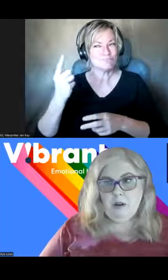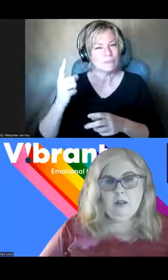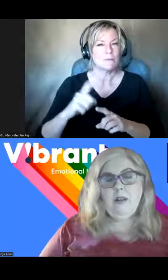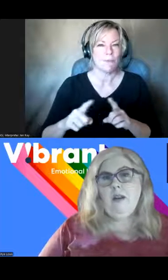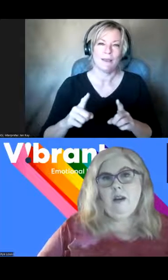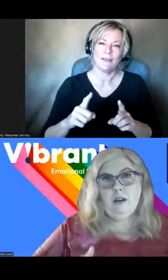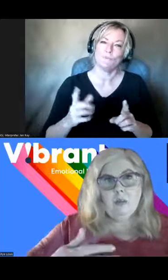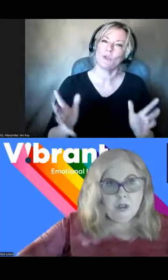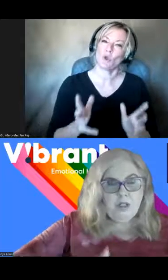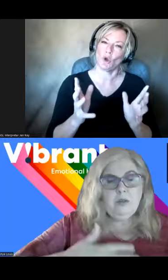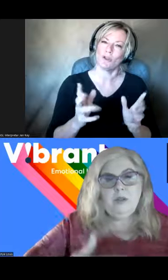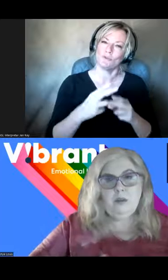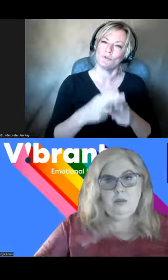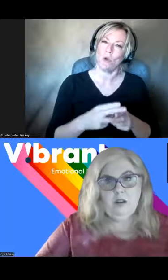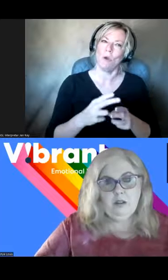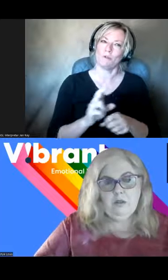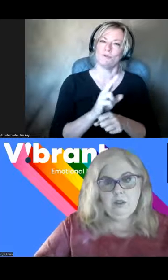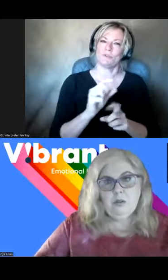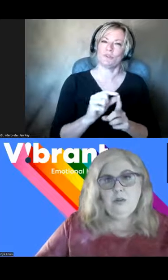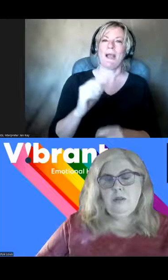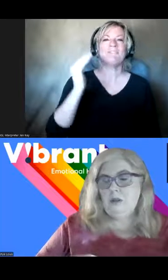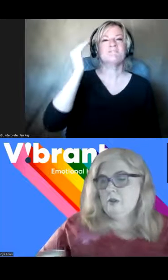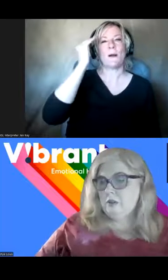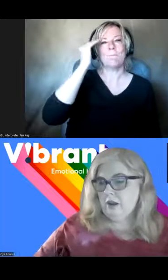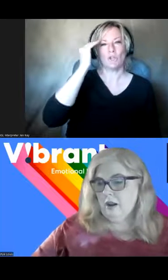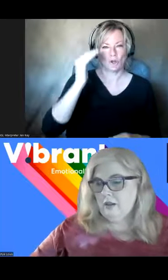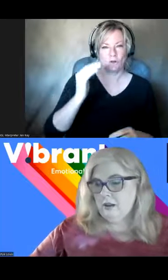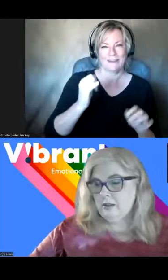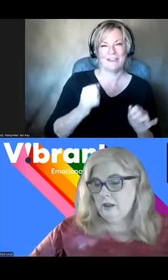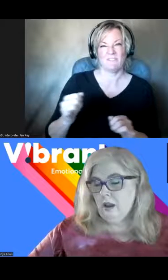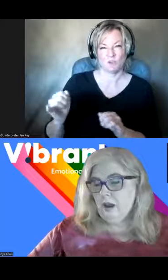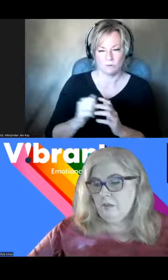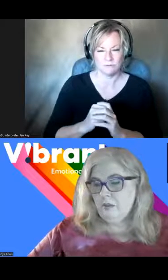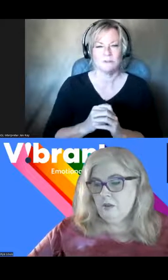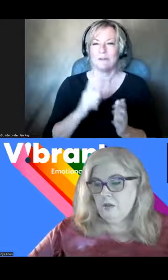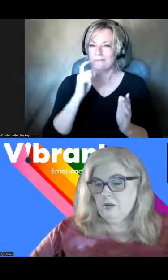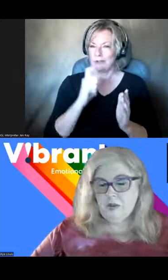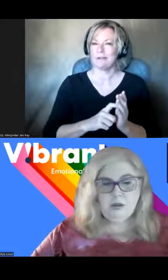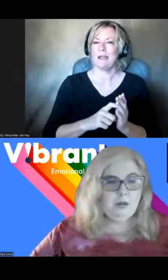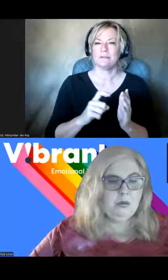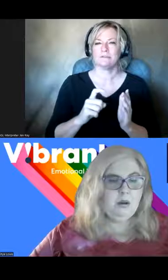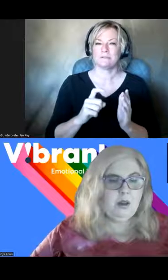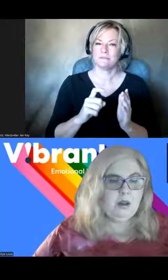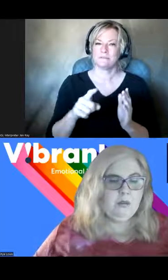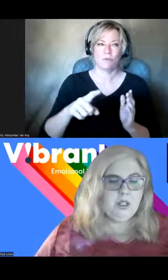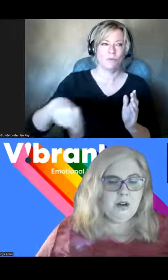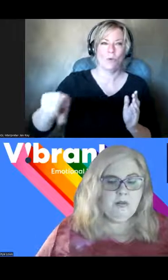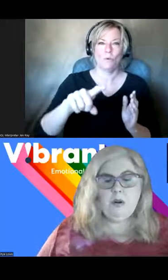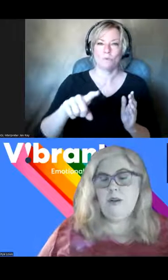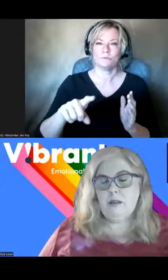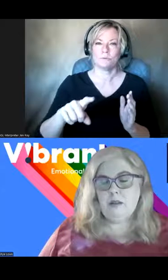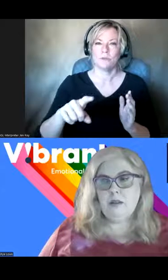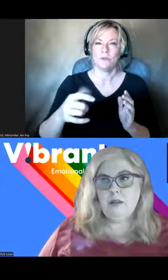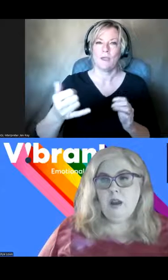encouraging folks to call or to use the term familiar individuals. So as a way to recognize recognize those folks who reach